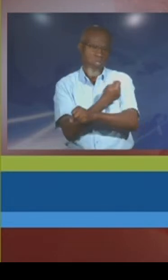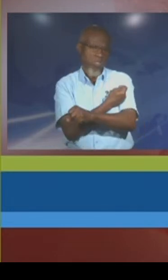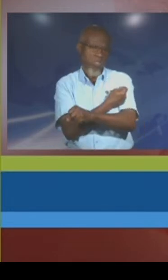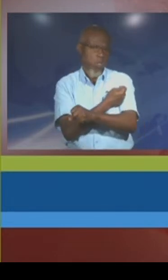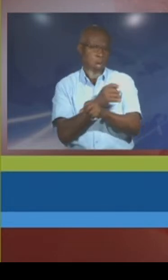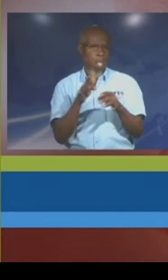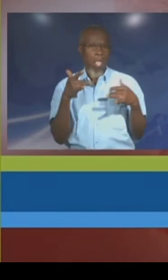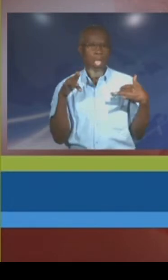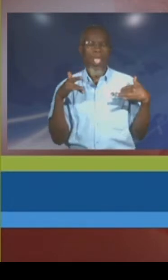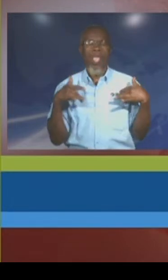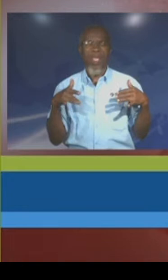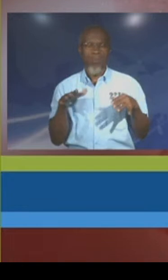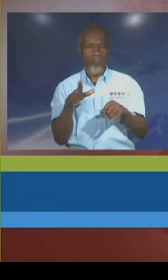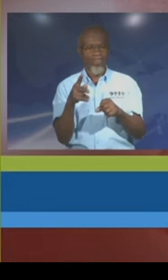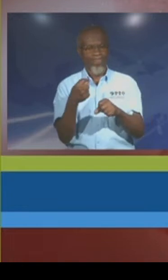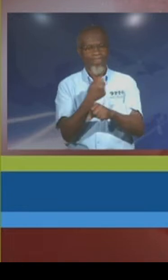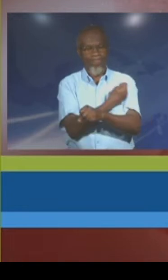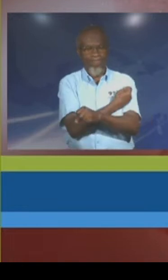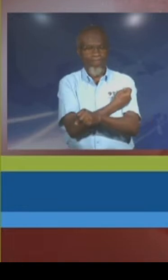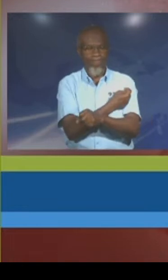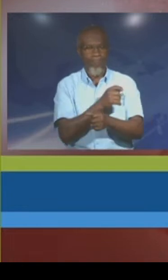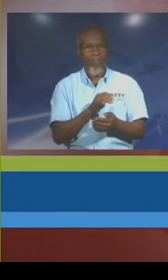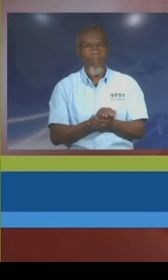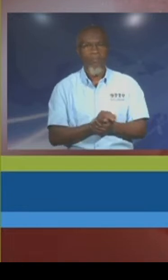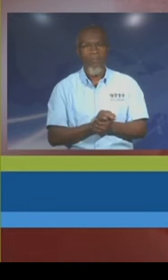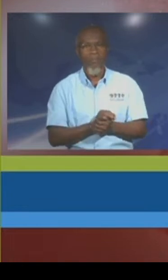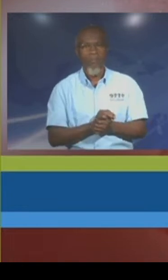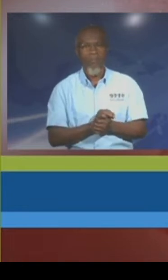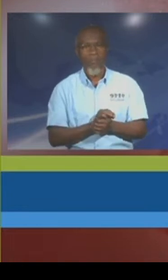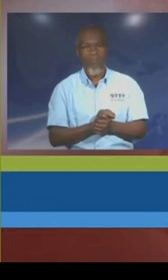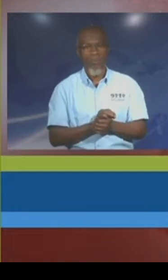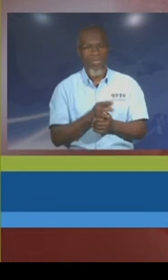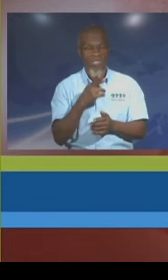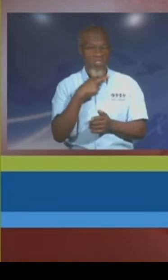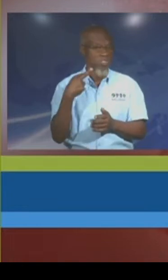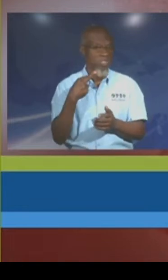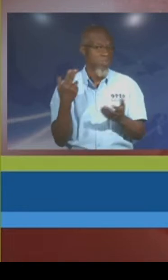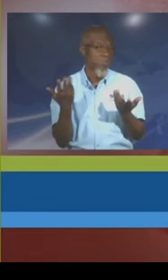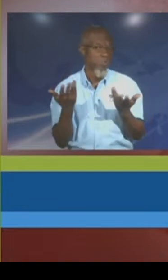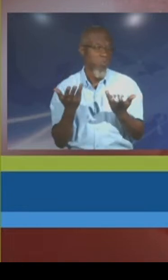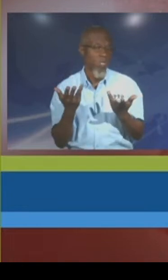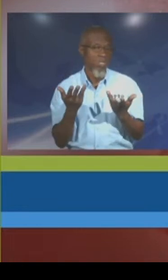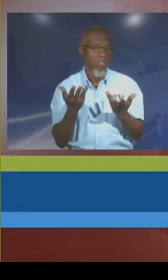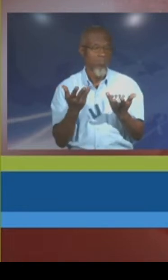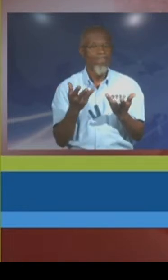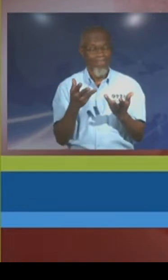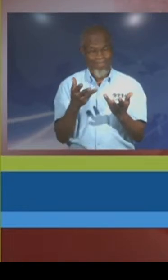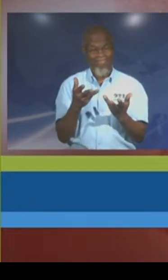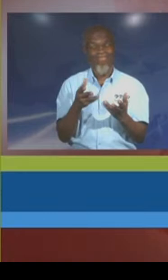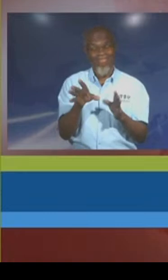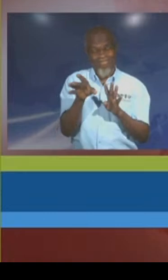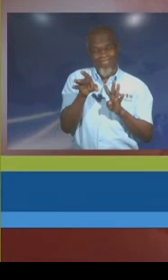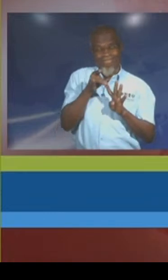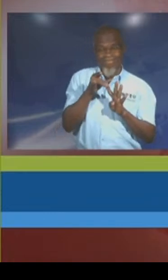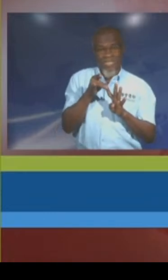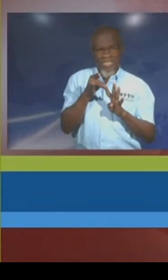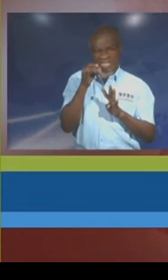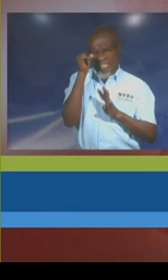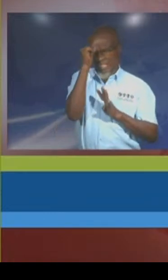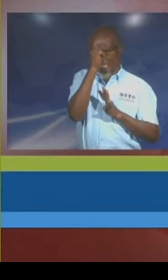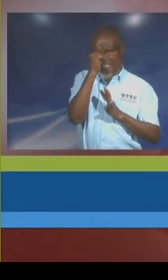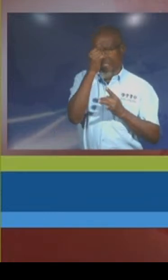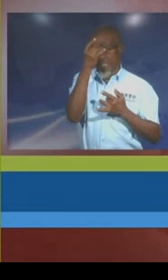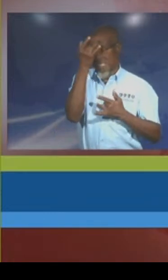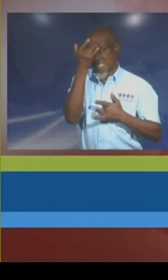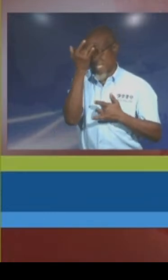risk here is really, if you could go back one, please. The risk here is really in terms of getting severe disease, and of